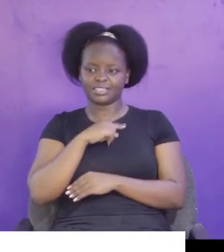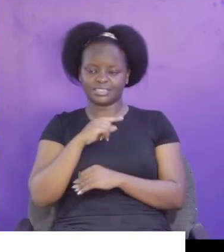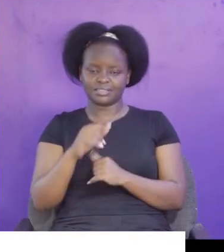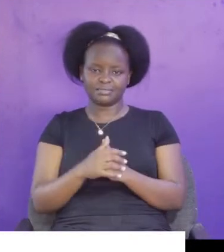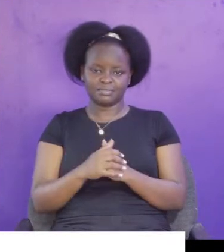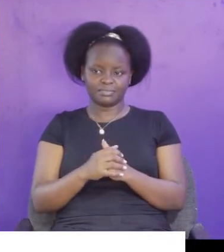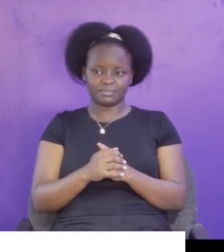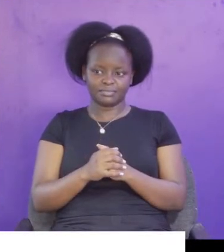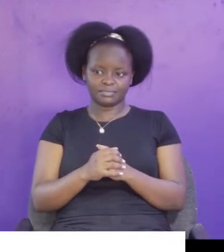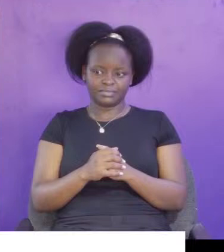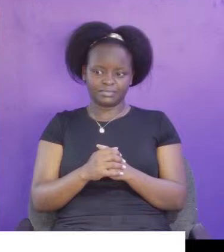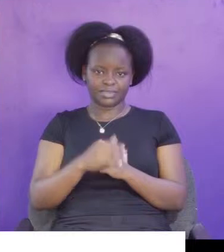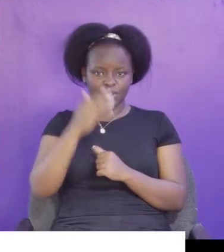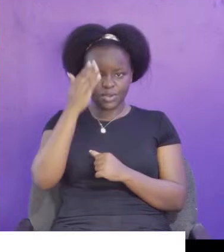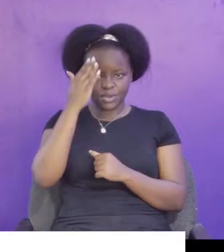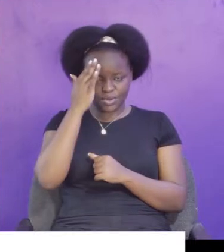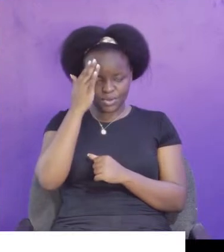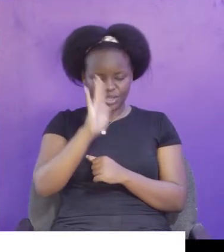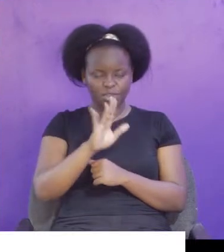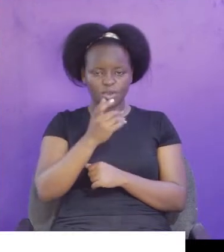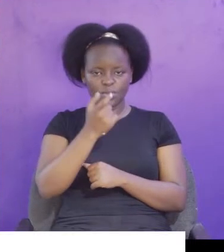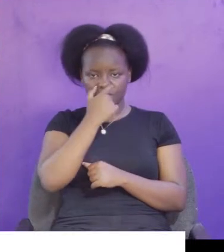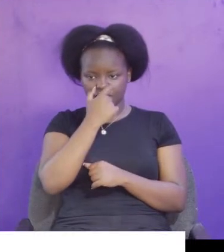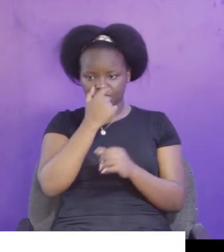knowing that your wish will be done.